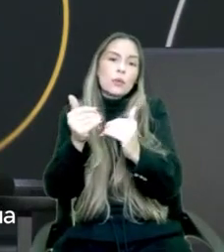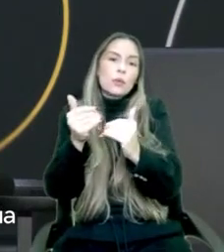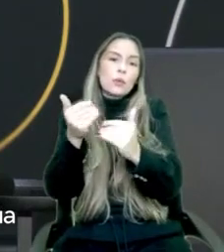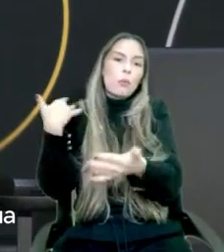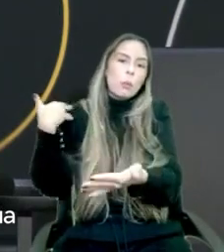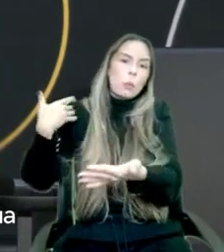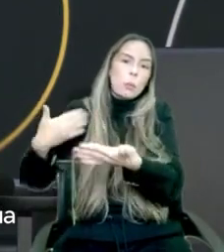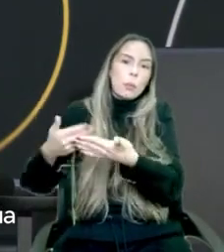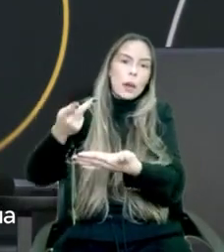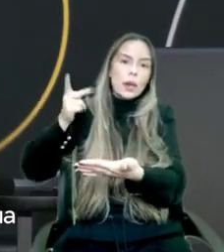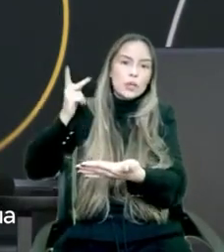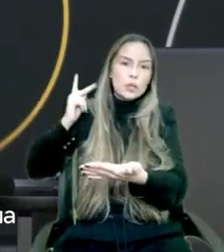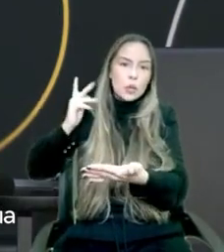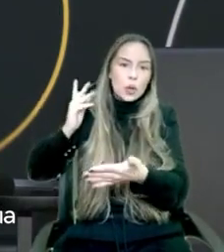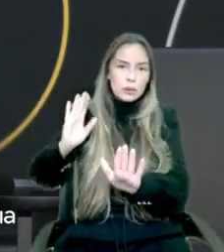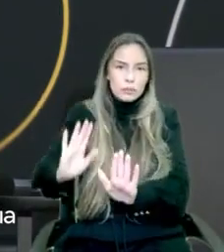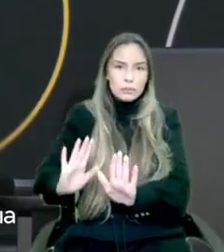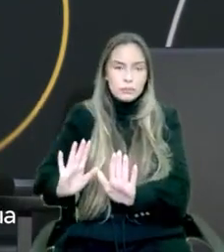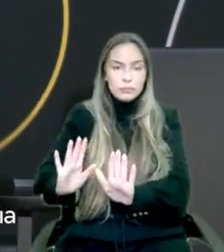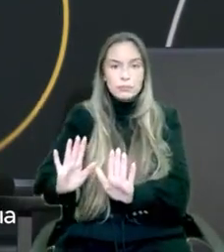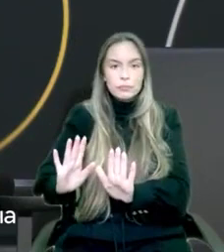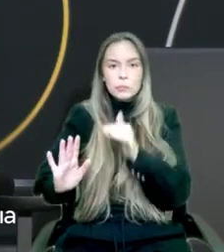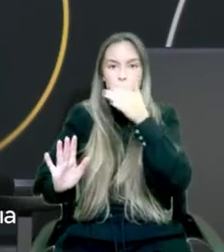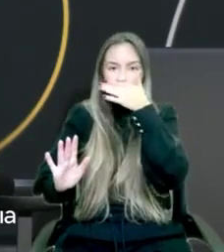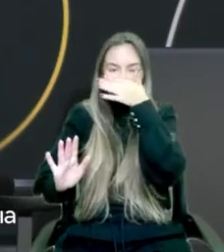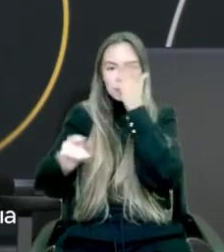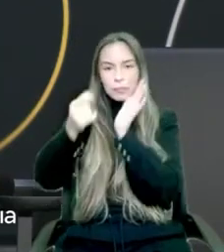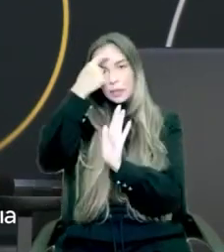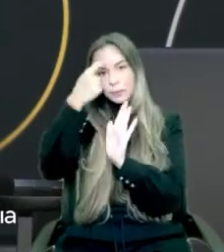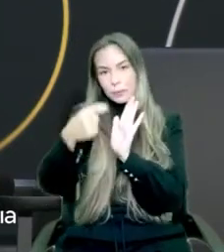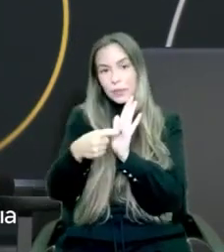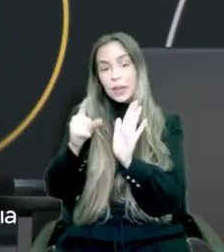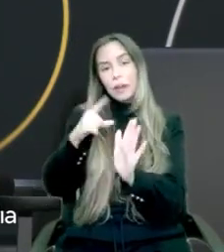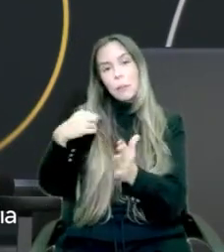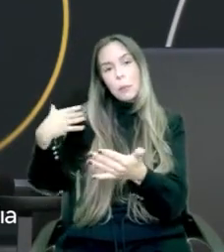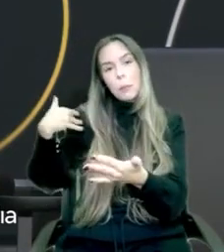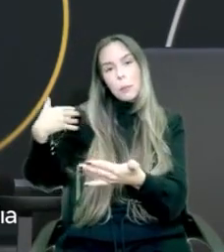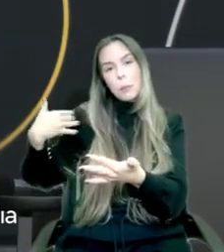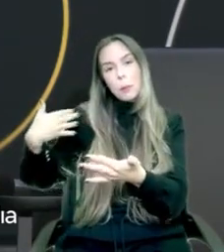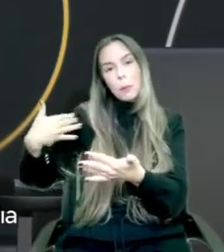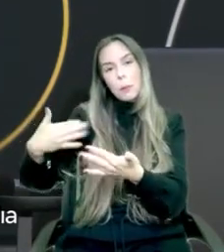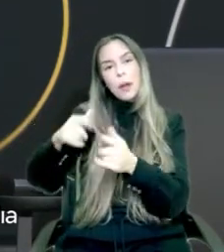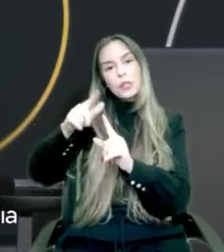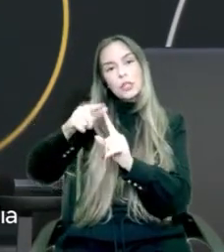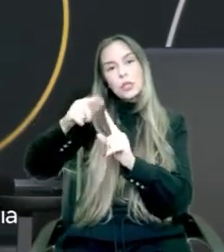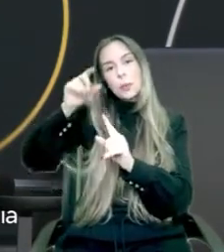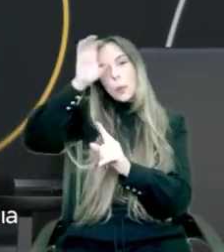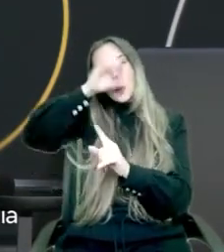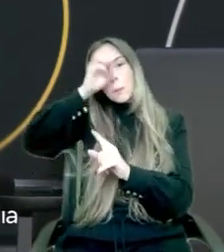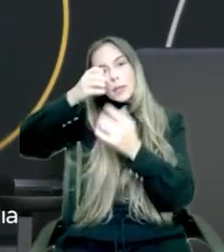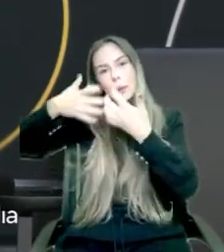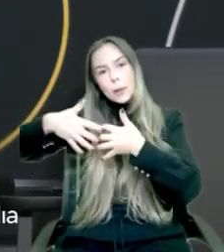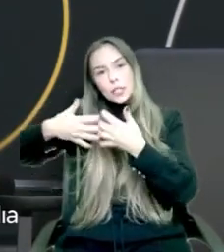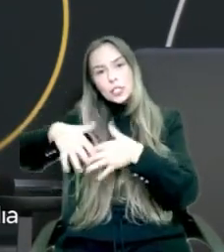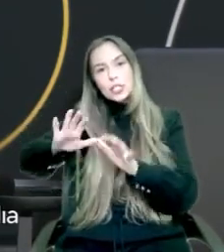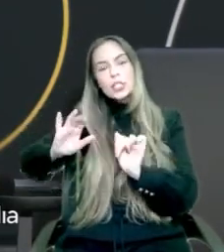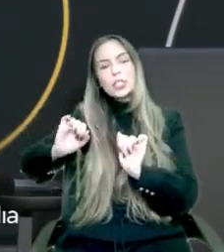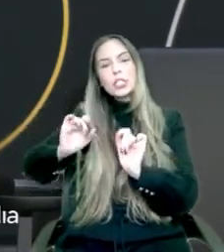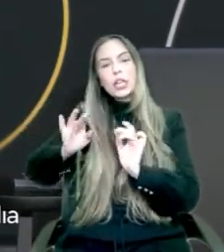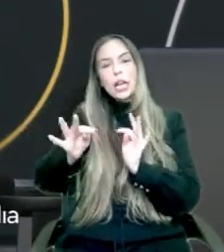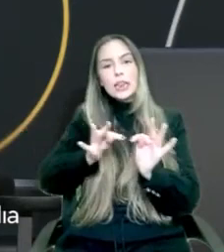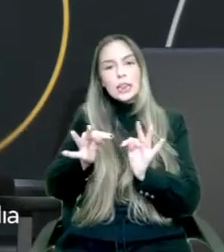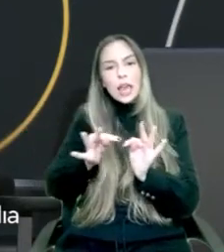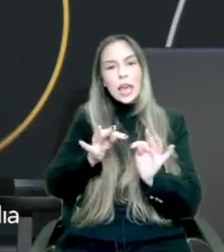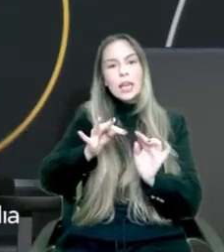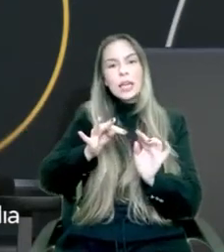AI. There have been all sorts of machine learning before. There have been all sorts of technical leaps in machine